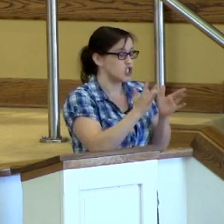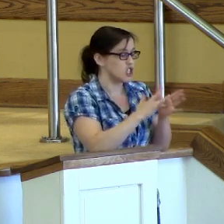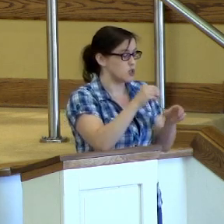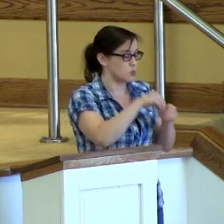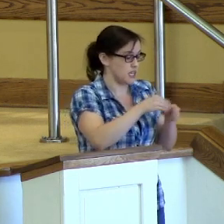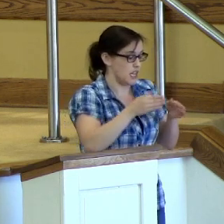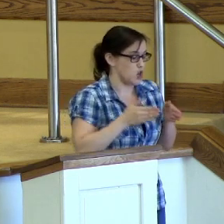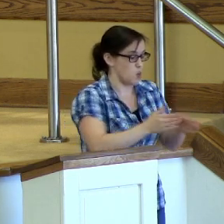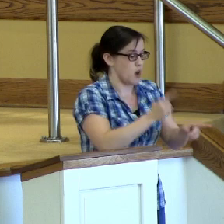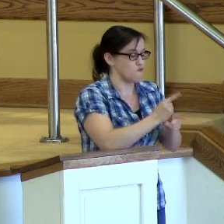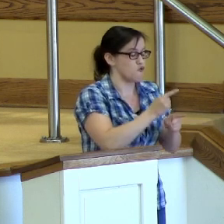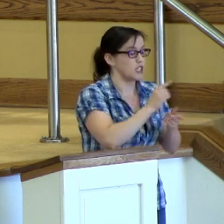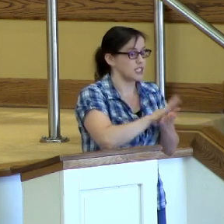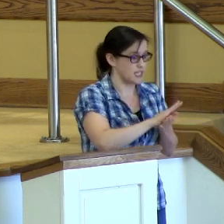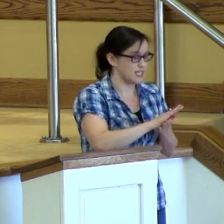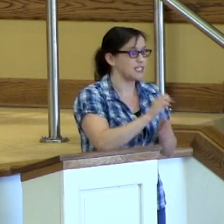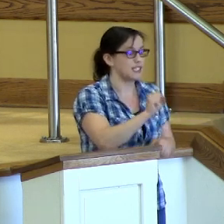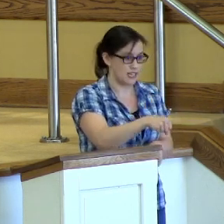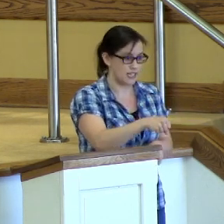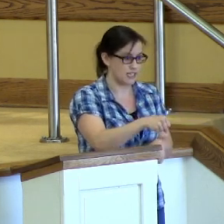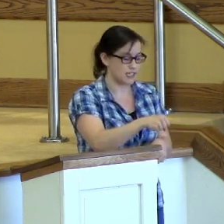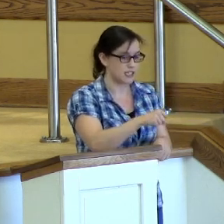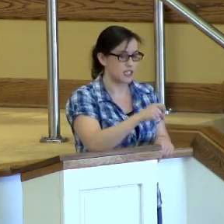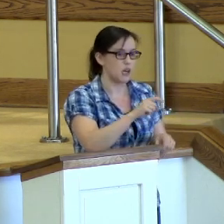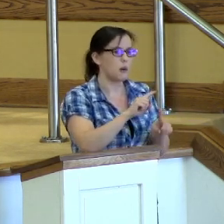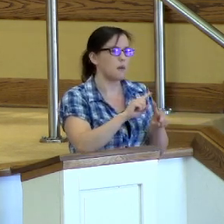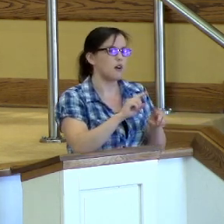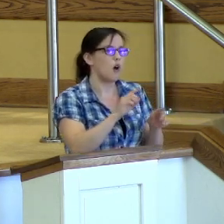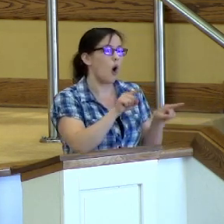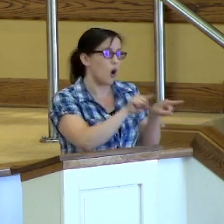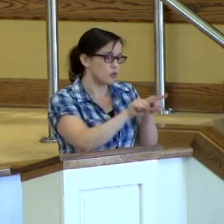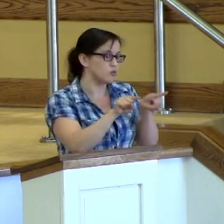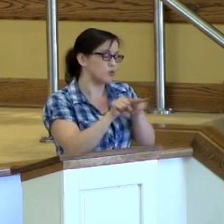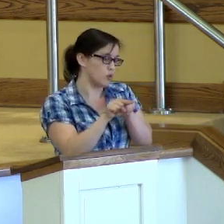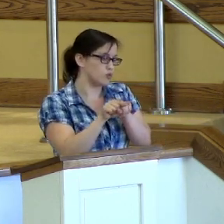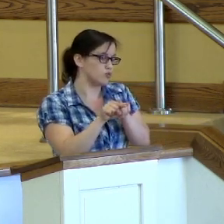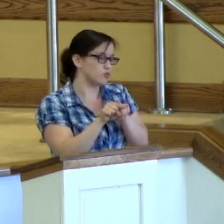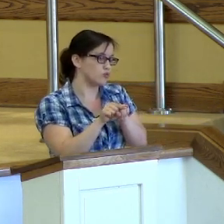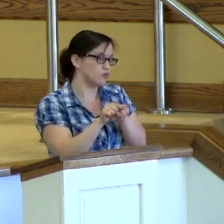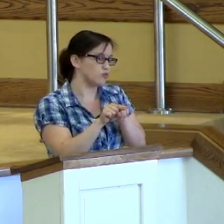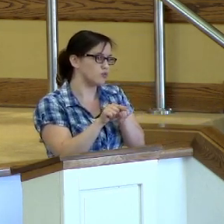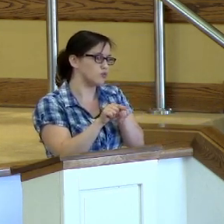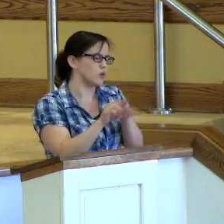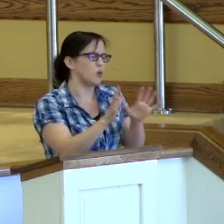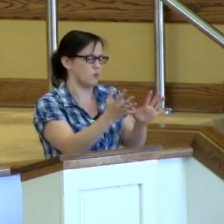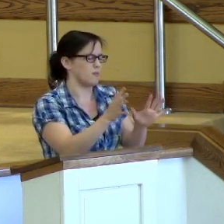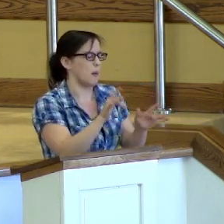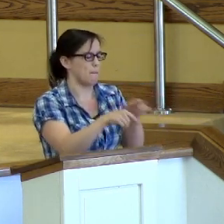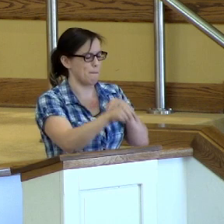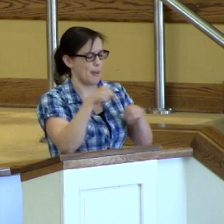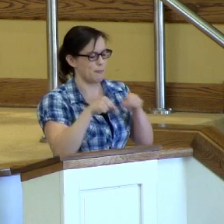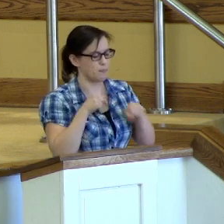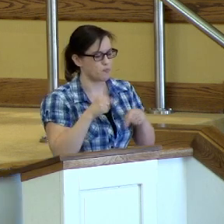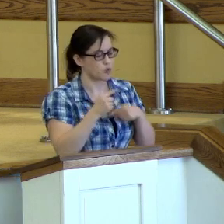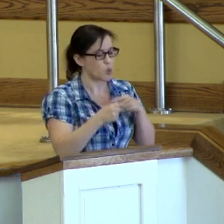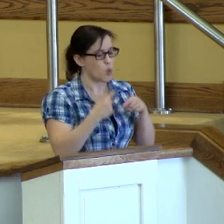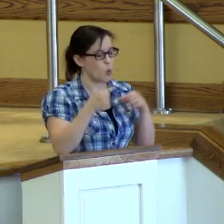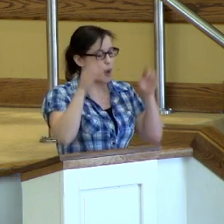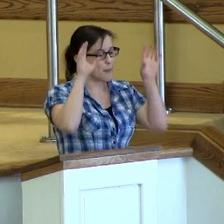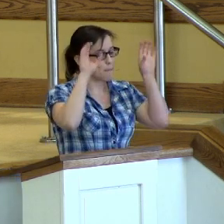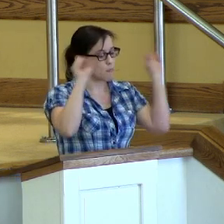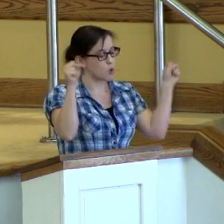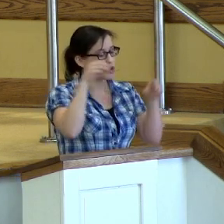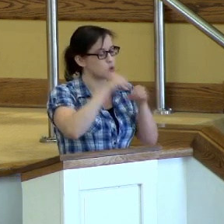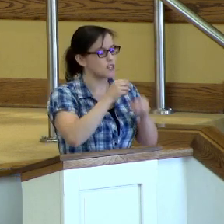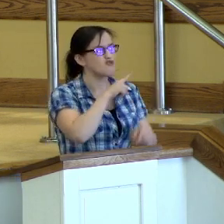way of righteousness, he is, let's back up a bit. When Moses was